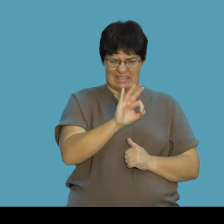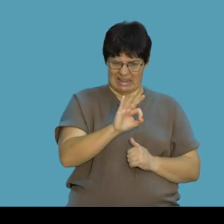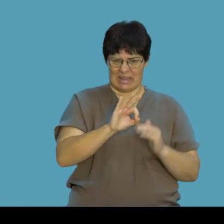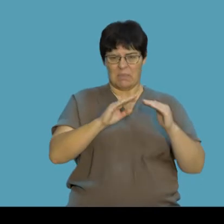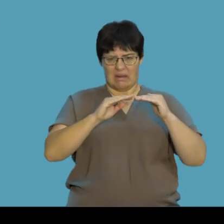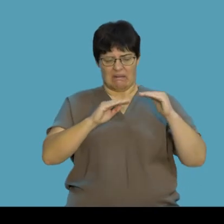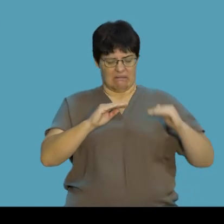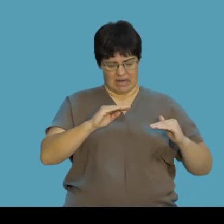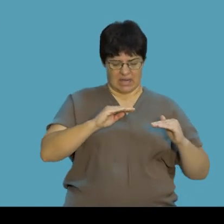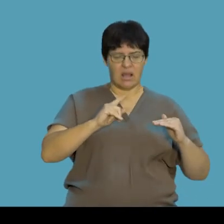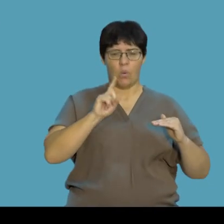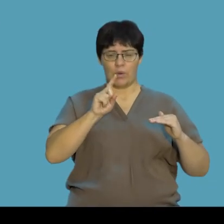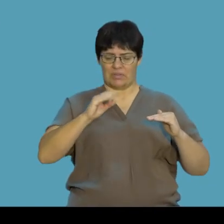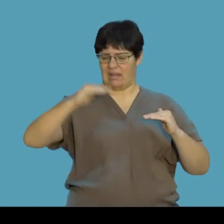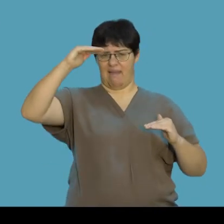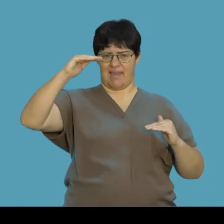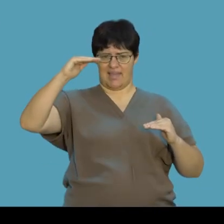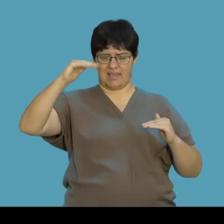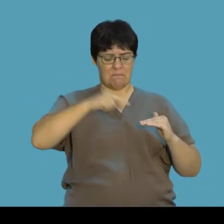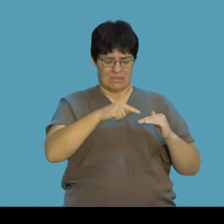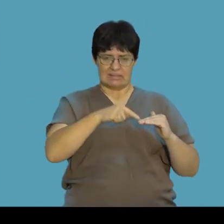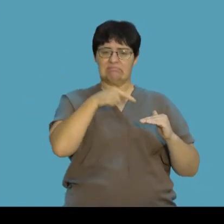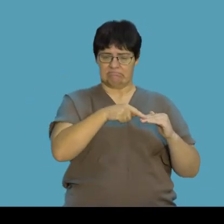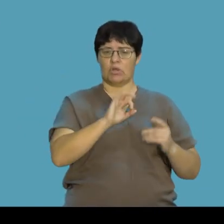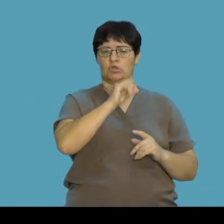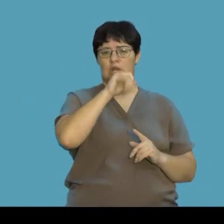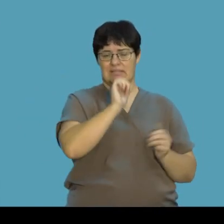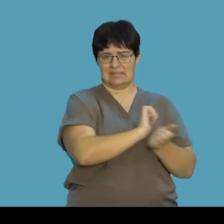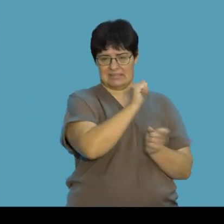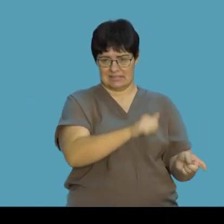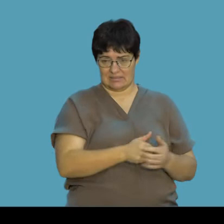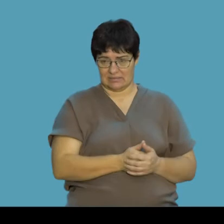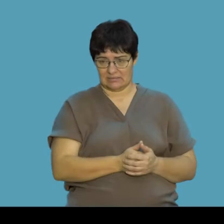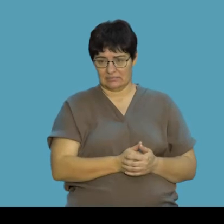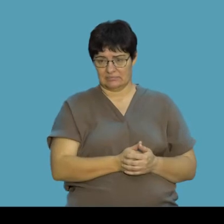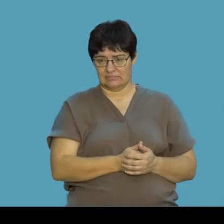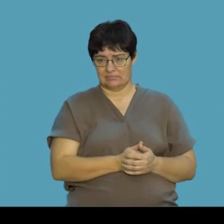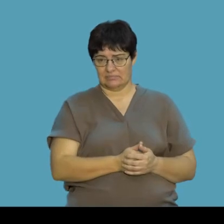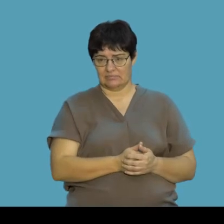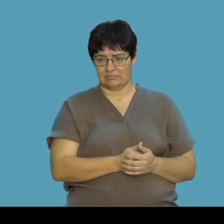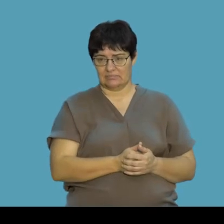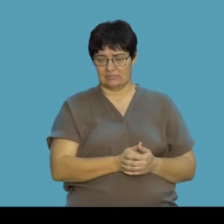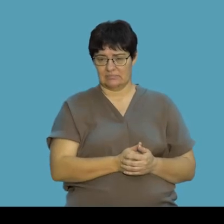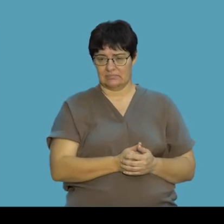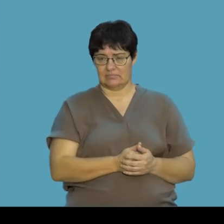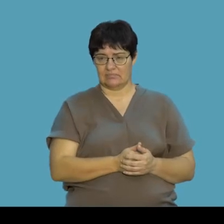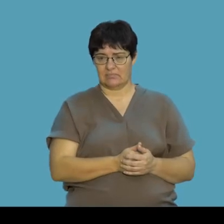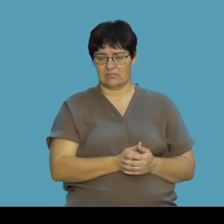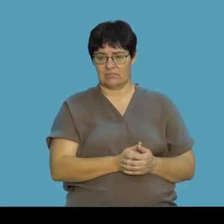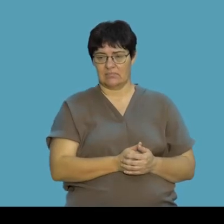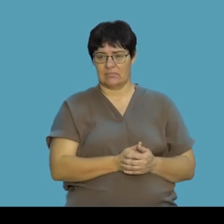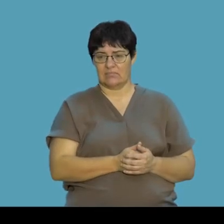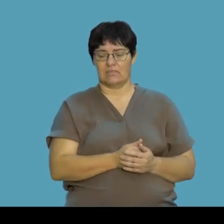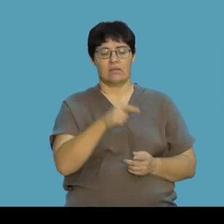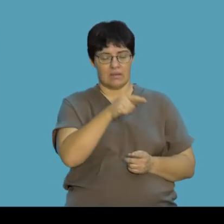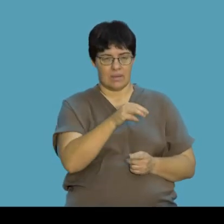than 113, it means this substance will be a solid, okay? 113 degrees Celsius. So it means